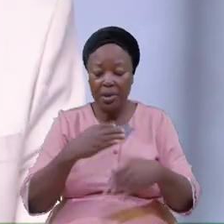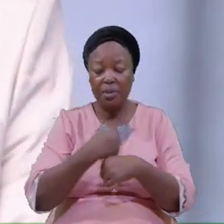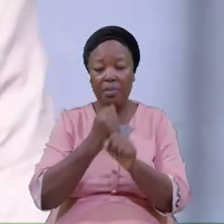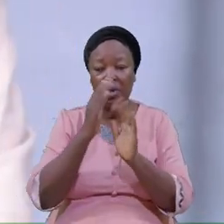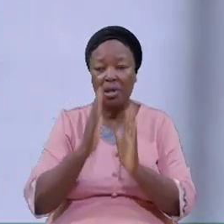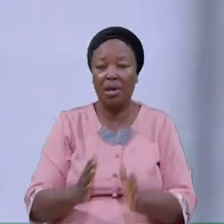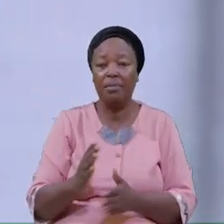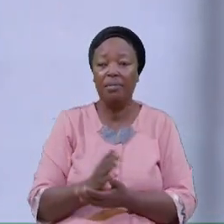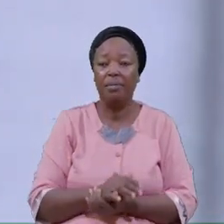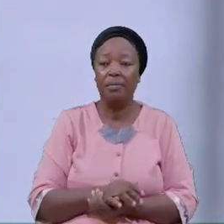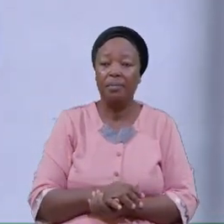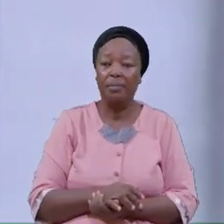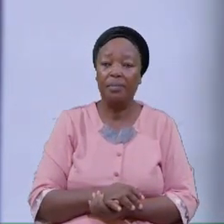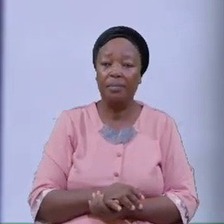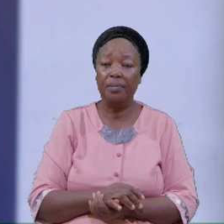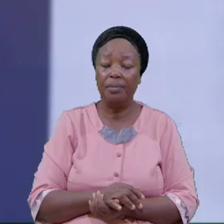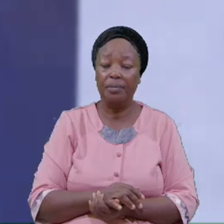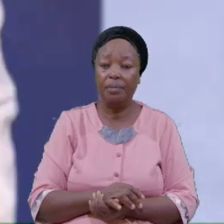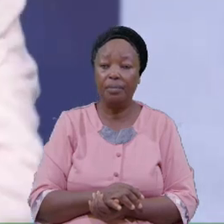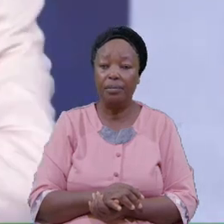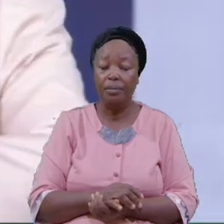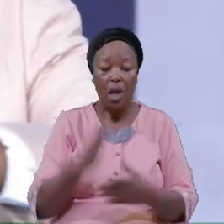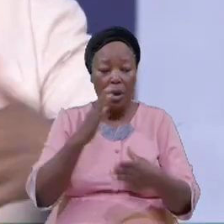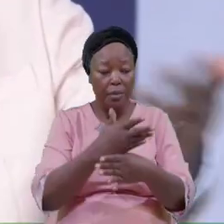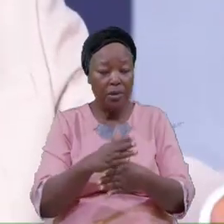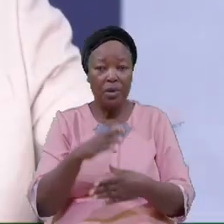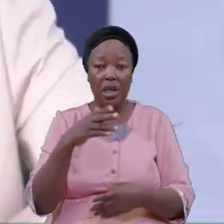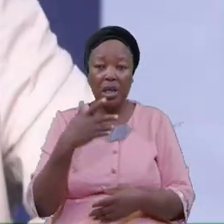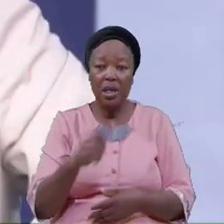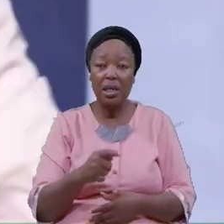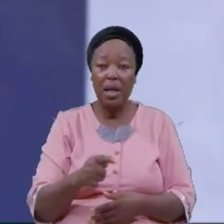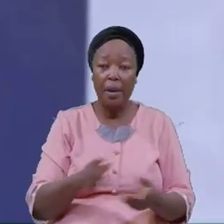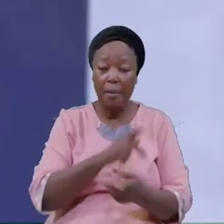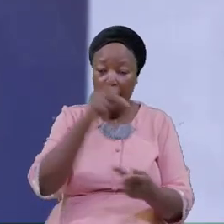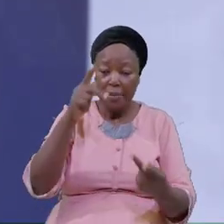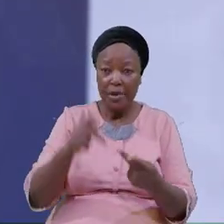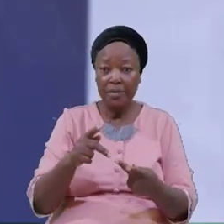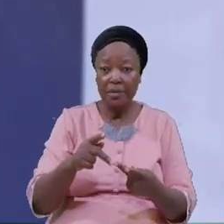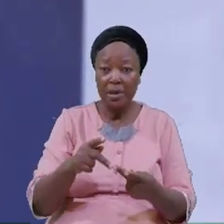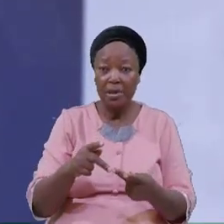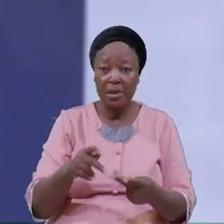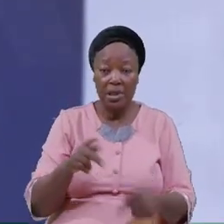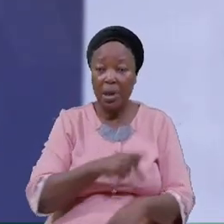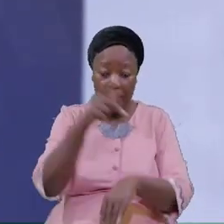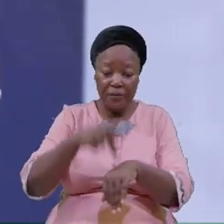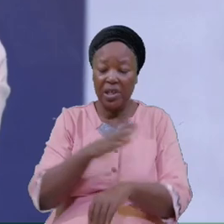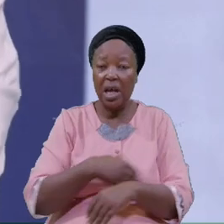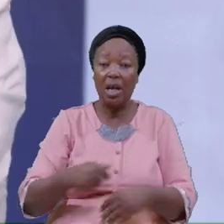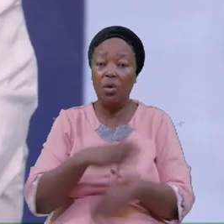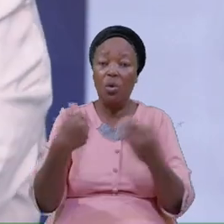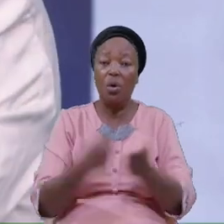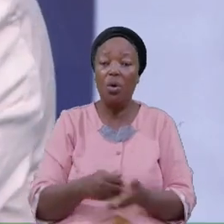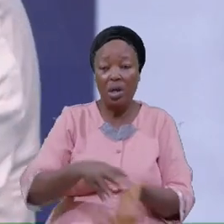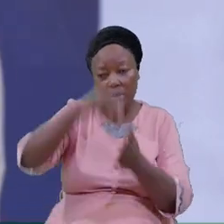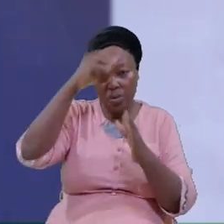les ouvriers, les employés, il y a between de paix. The prefect and the student union is a peacemaker. Entre le préfet et